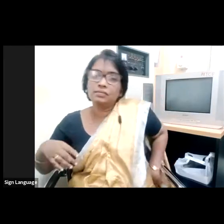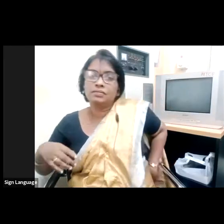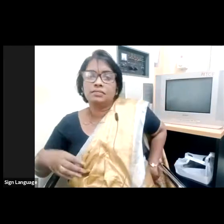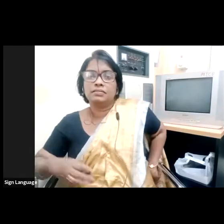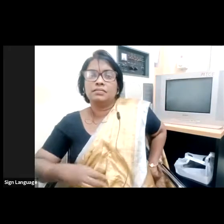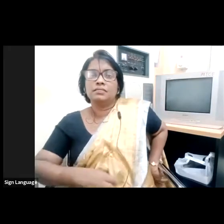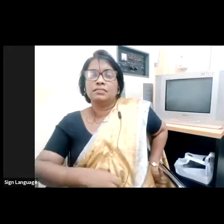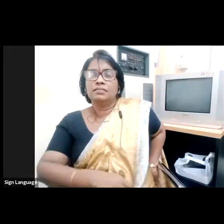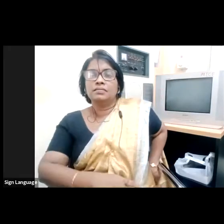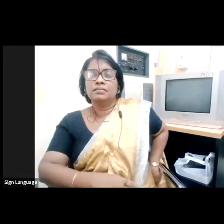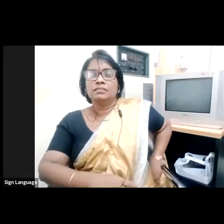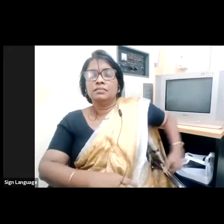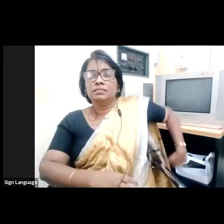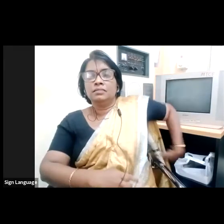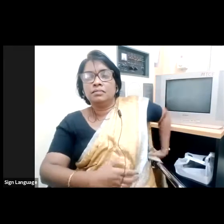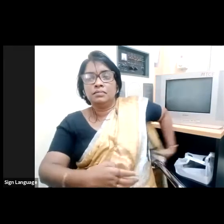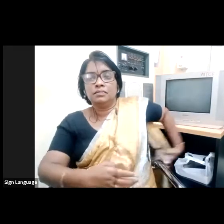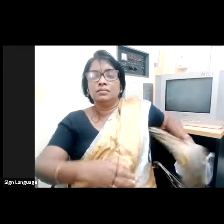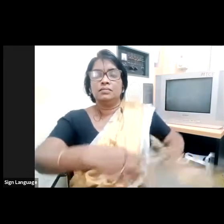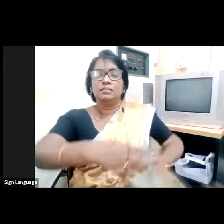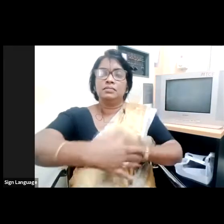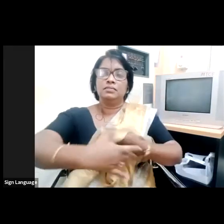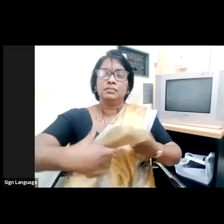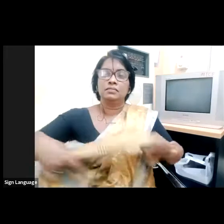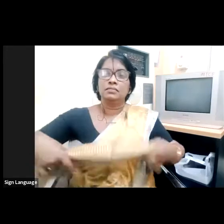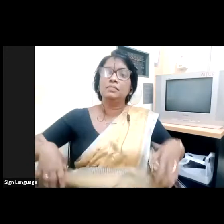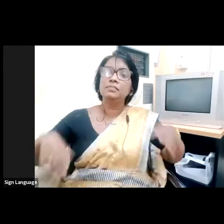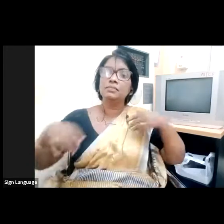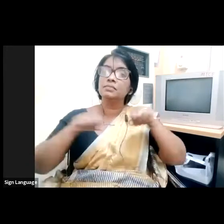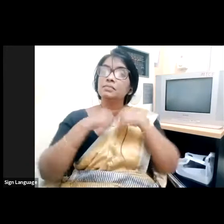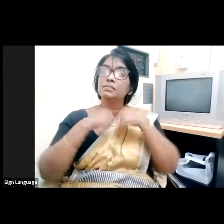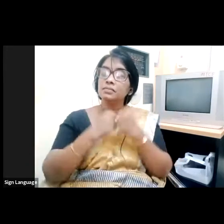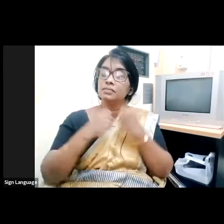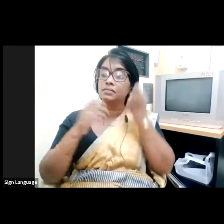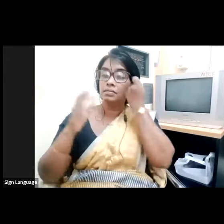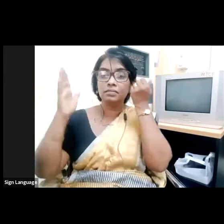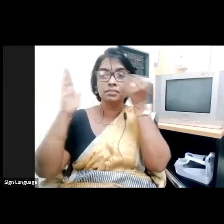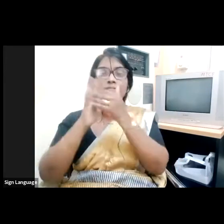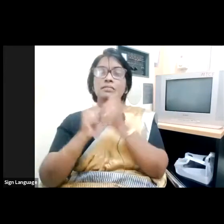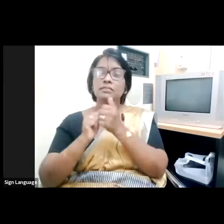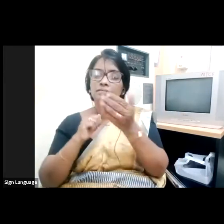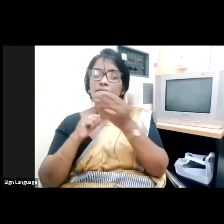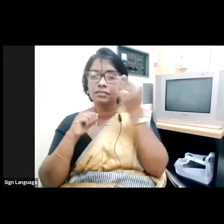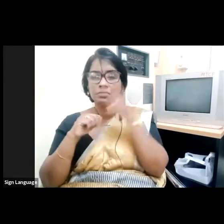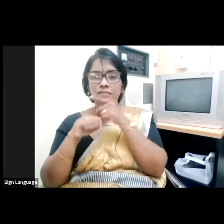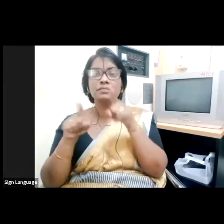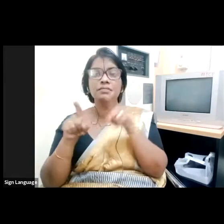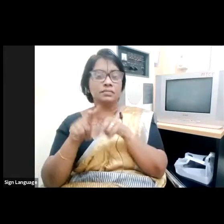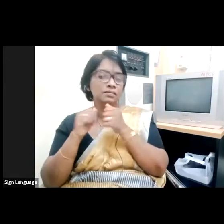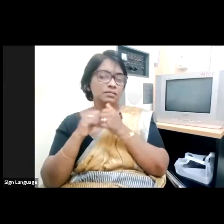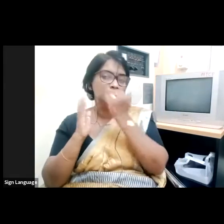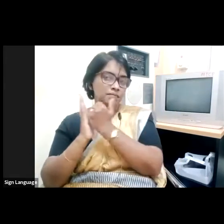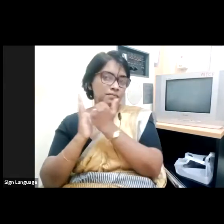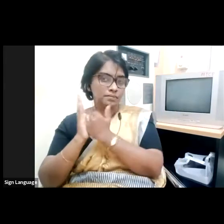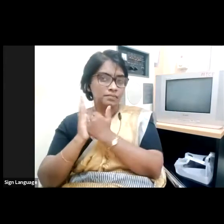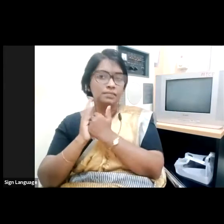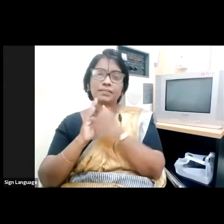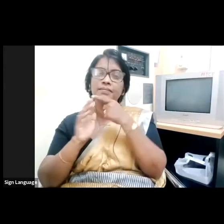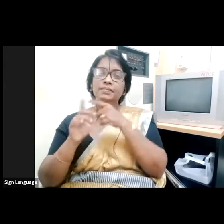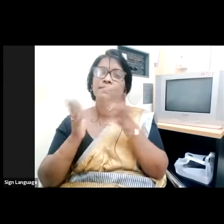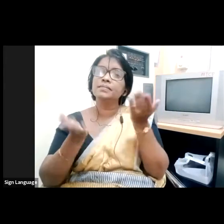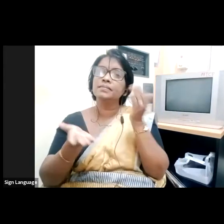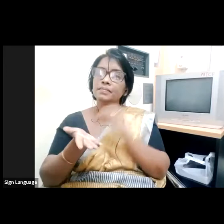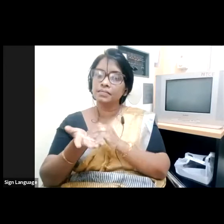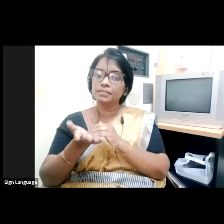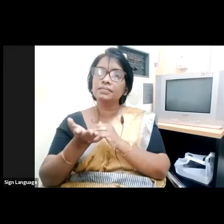address societal issues. I want to leave it there, and maybe in the course of the conversation this afternoon, I can give more color